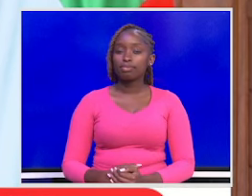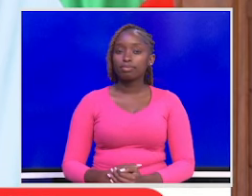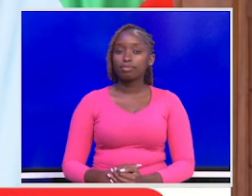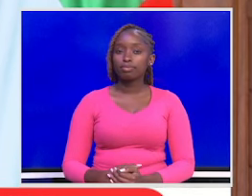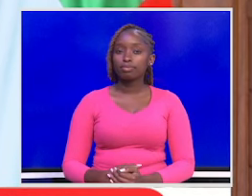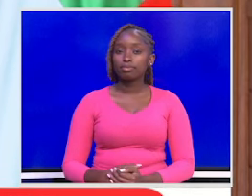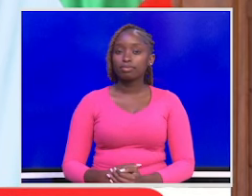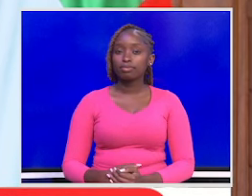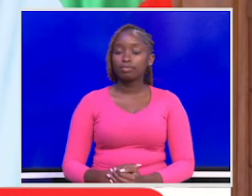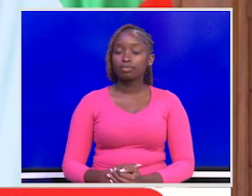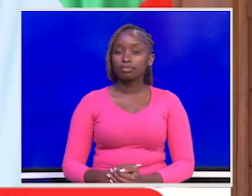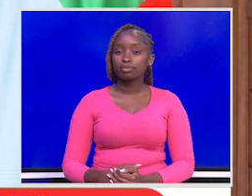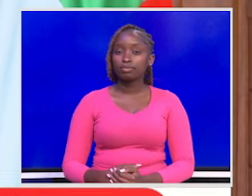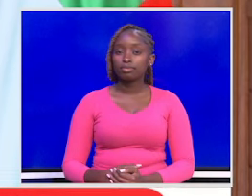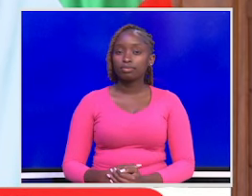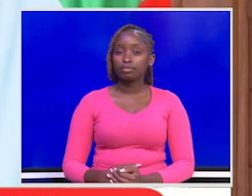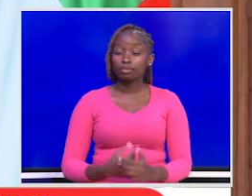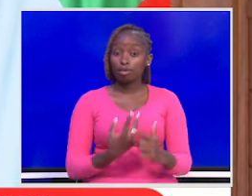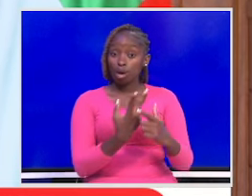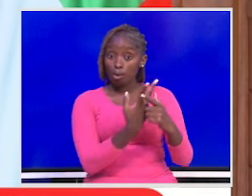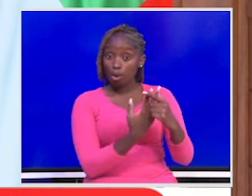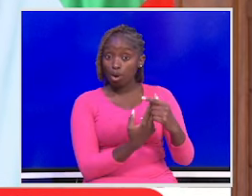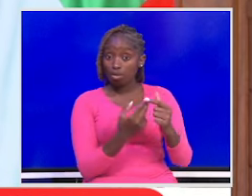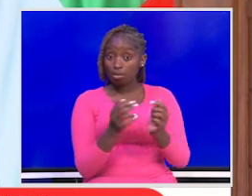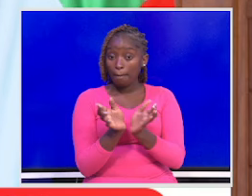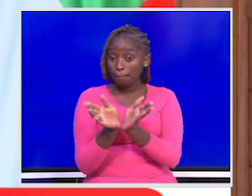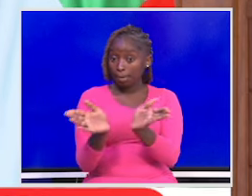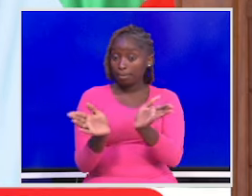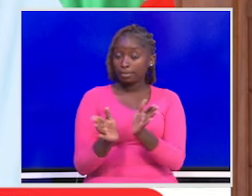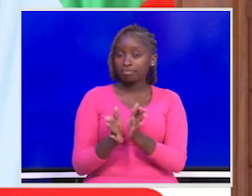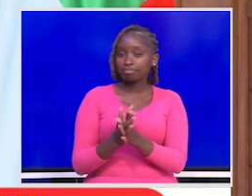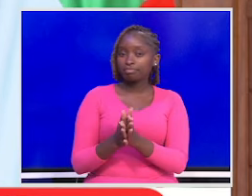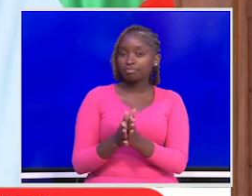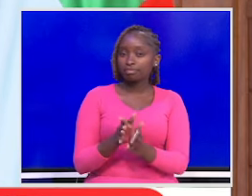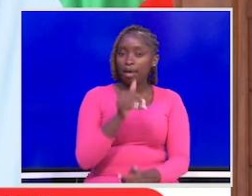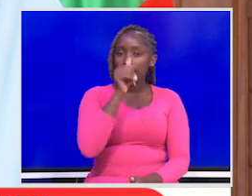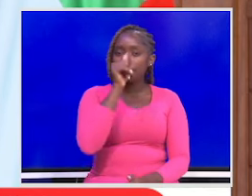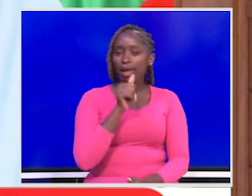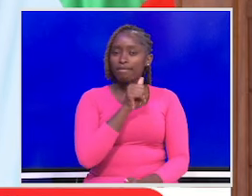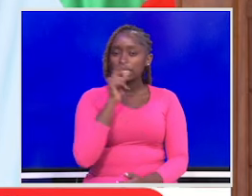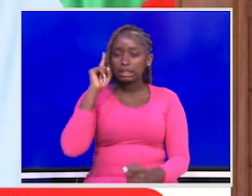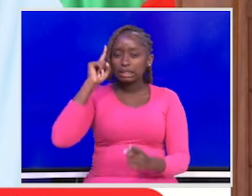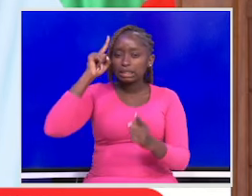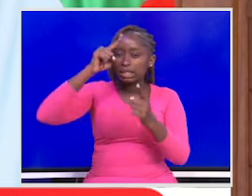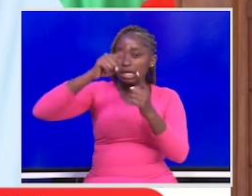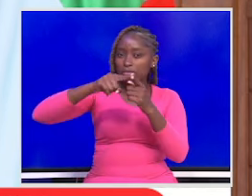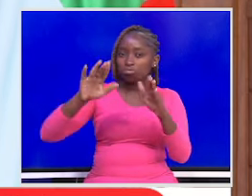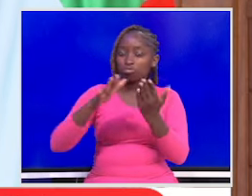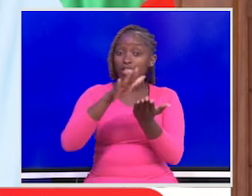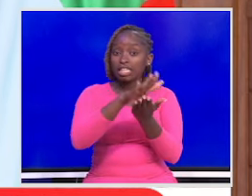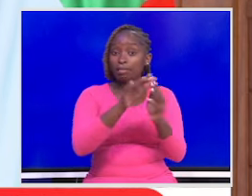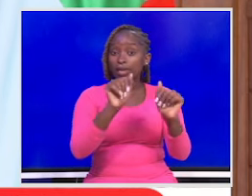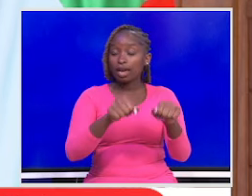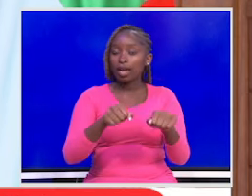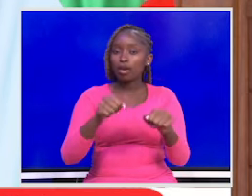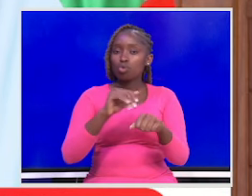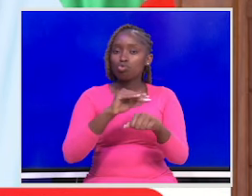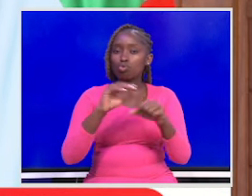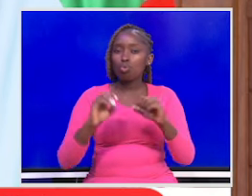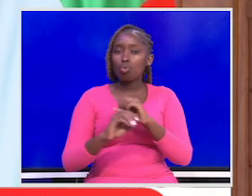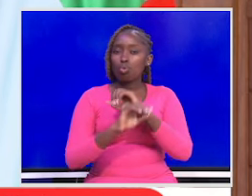both in public and private, with the aim of setting up a broad-based